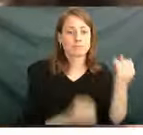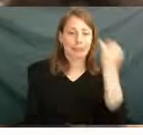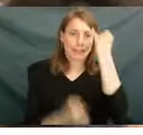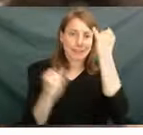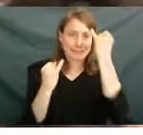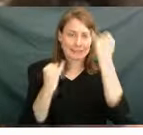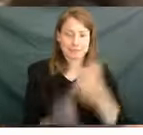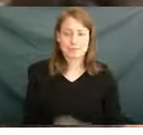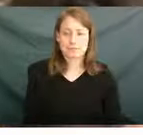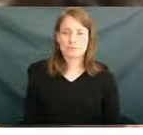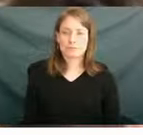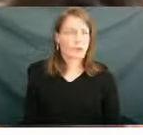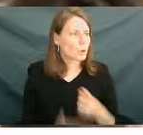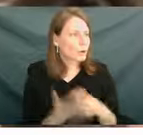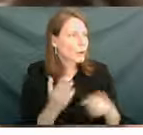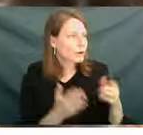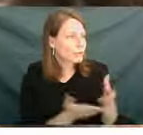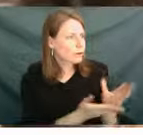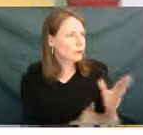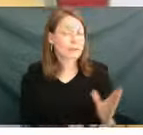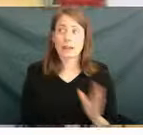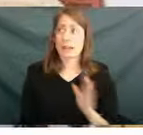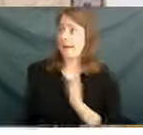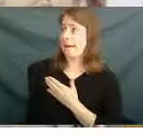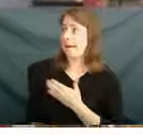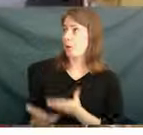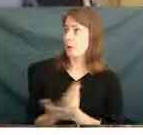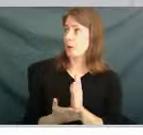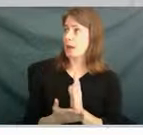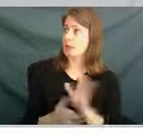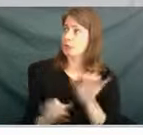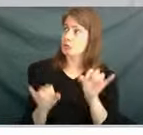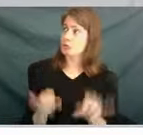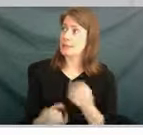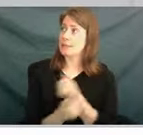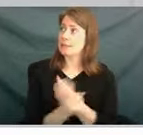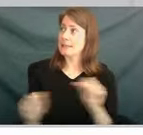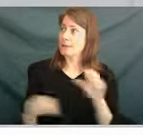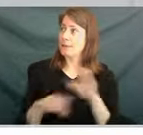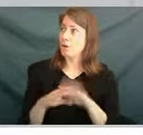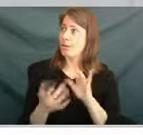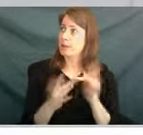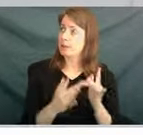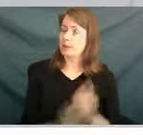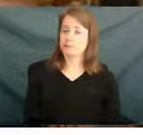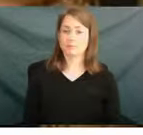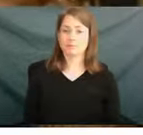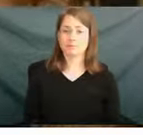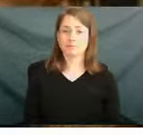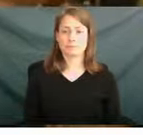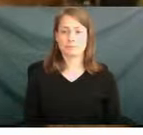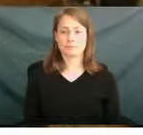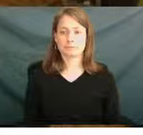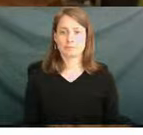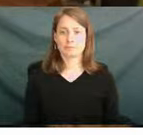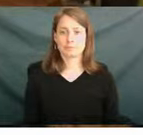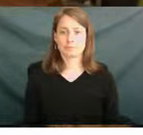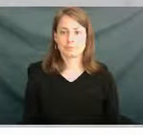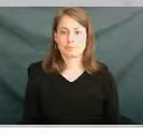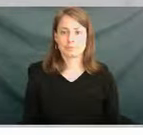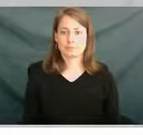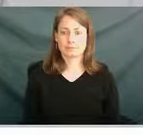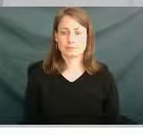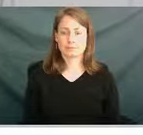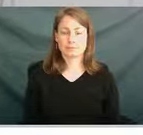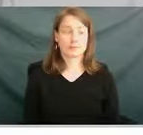our right to stay safe on the internet. Let's put that down. To not be forced to do anything you don't want to